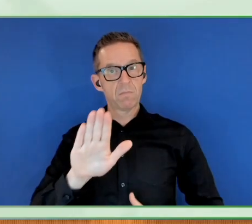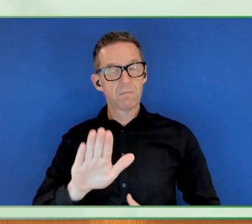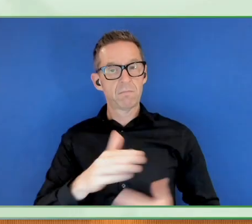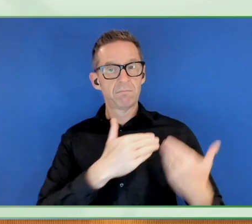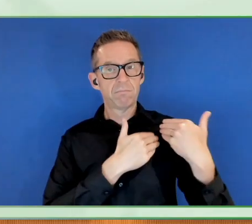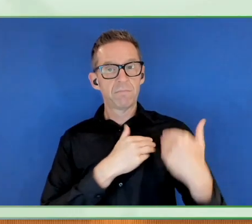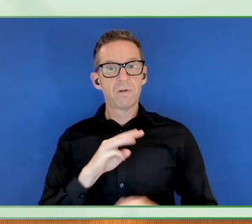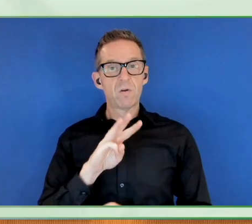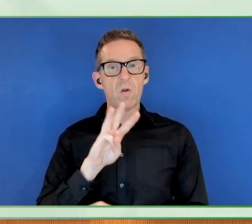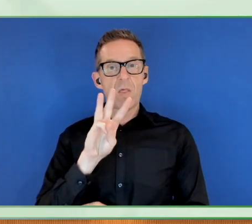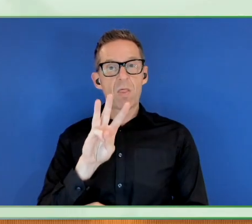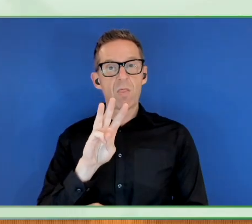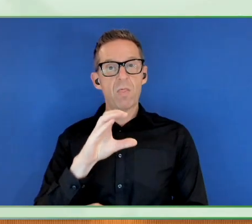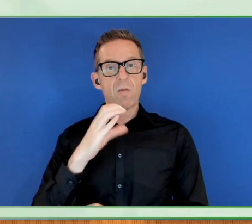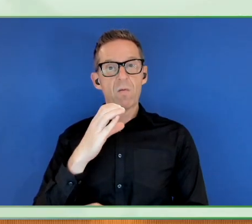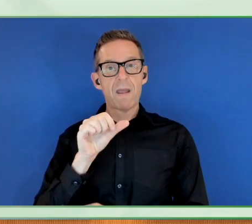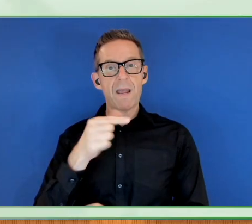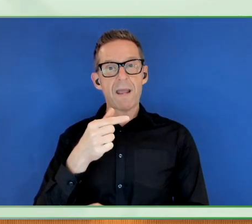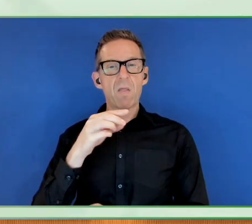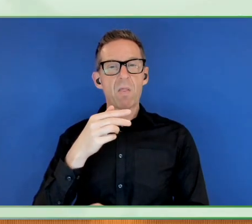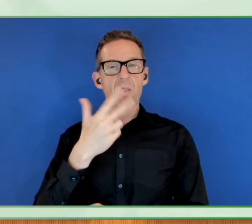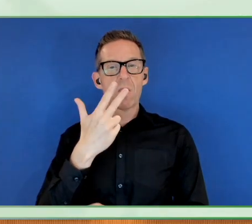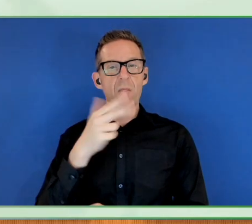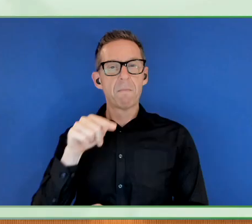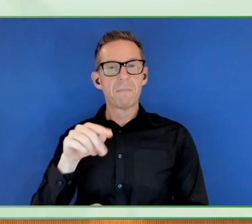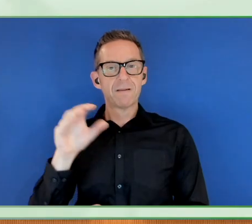3.0? But I don't want to be mean.